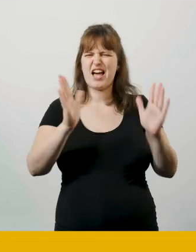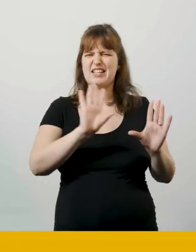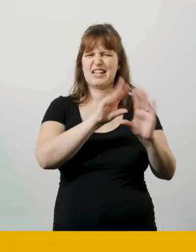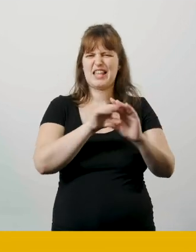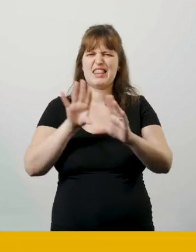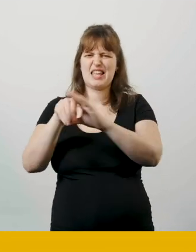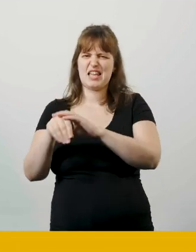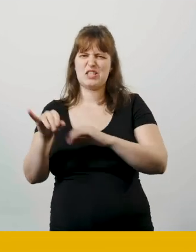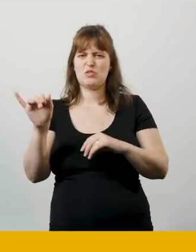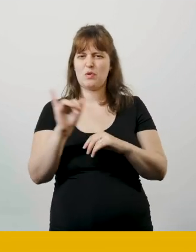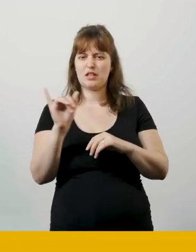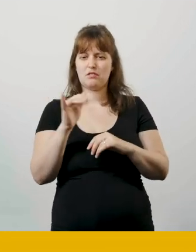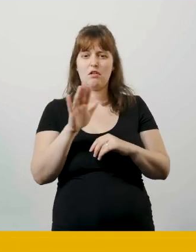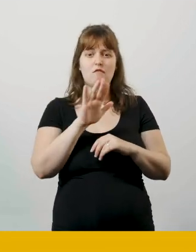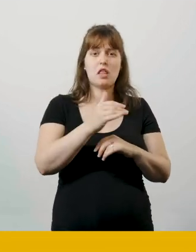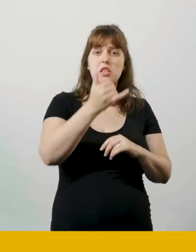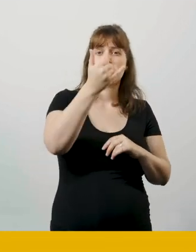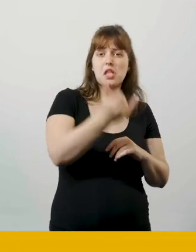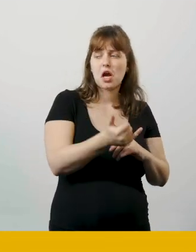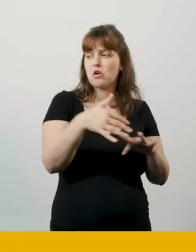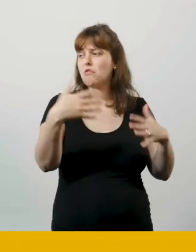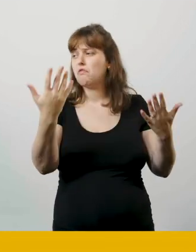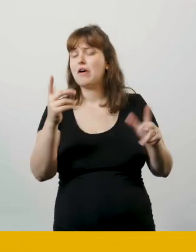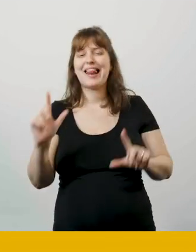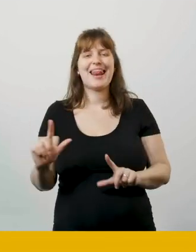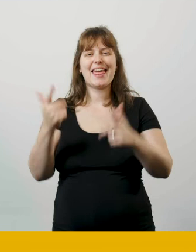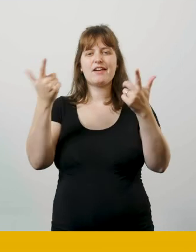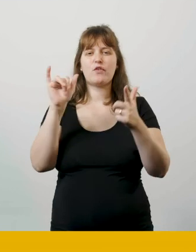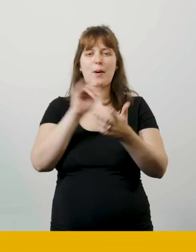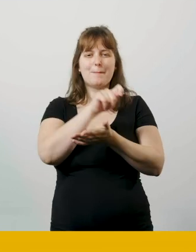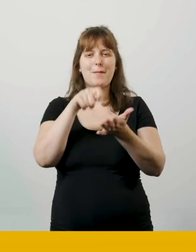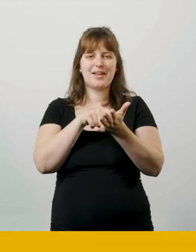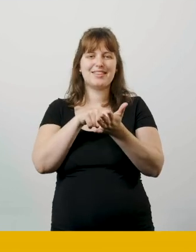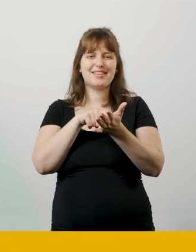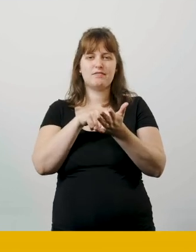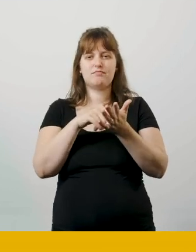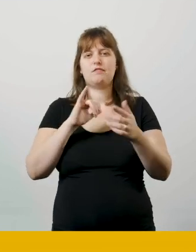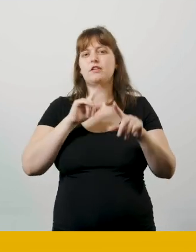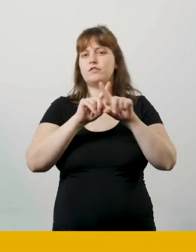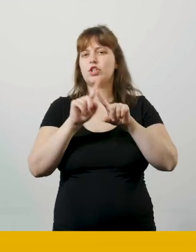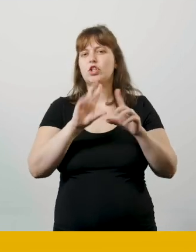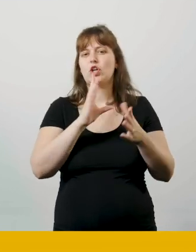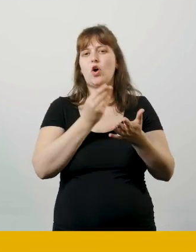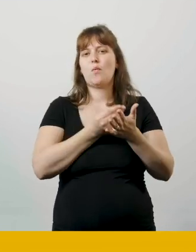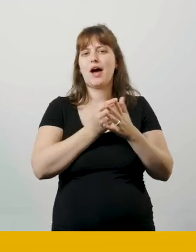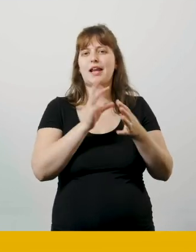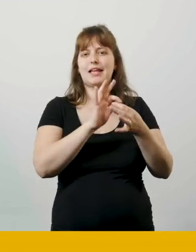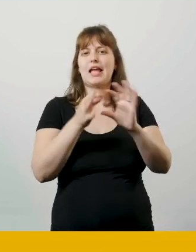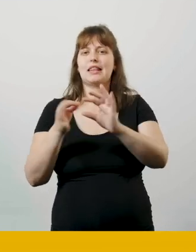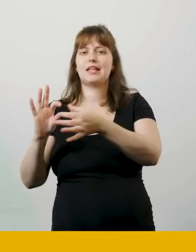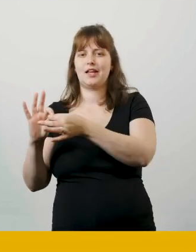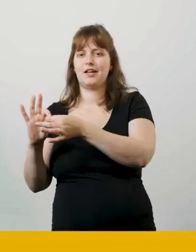of his day or of his life in different value chains. So are we talking